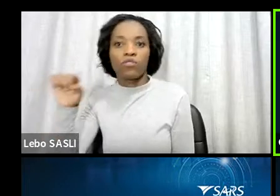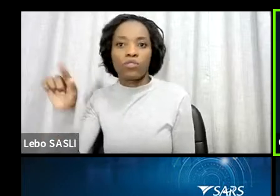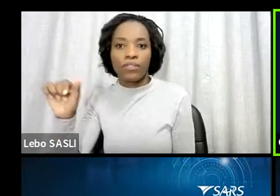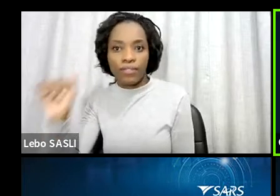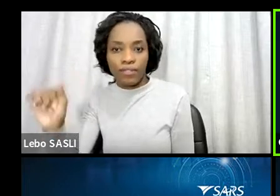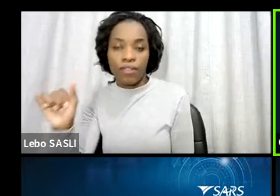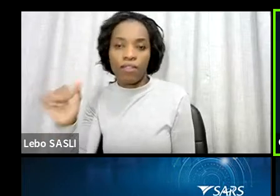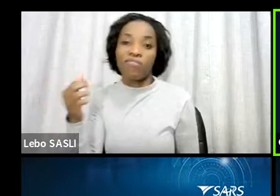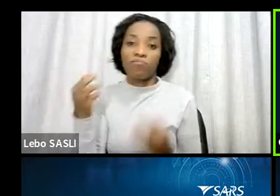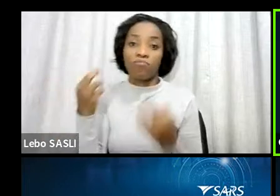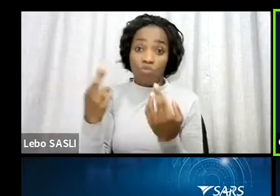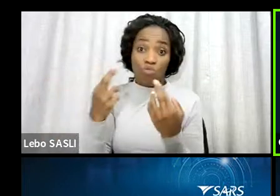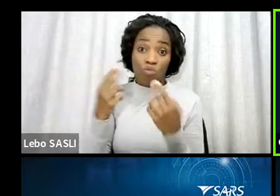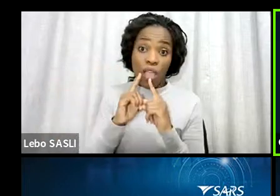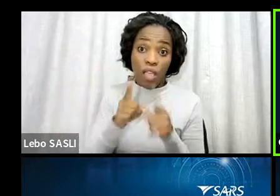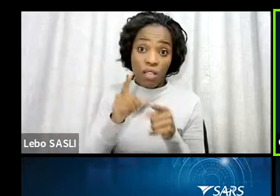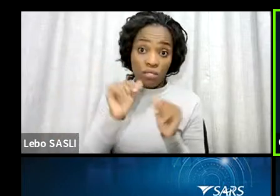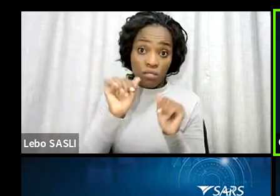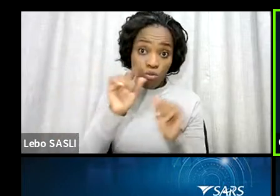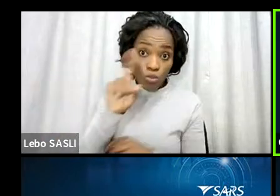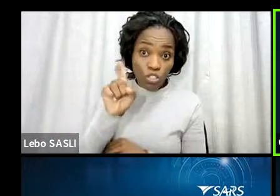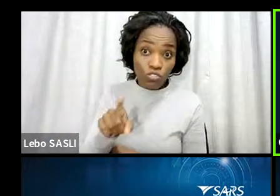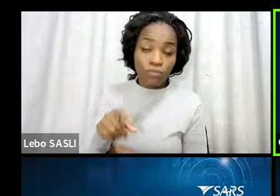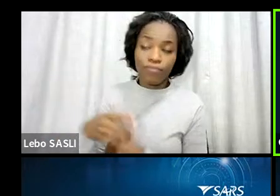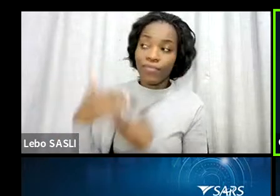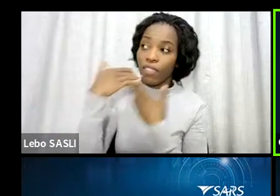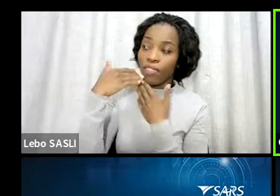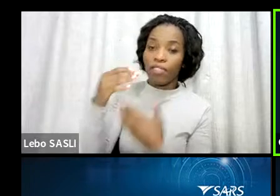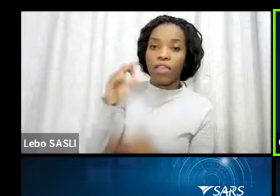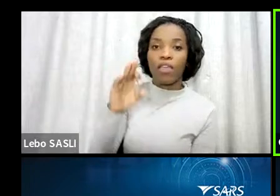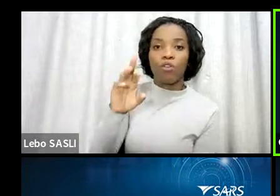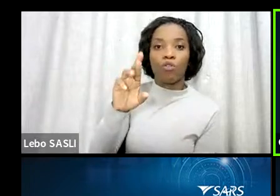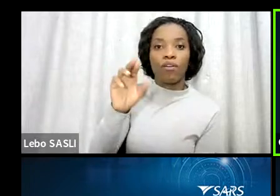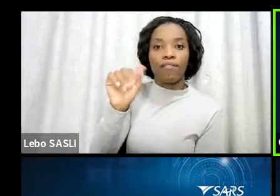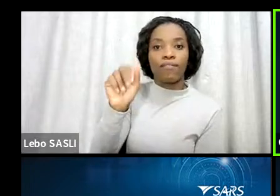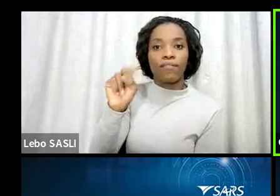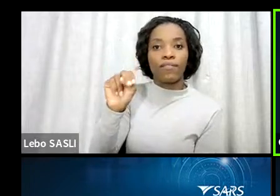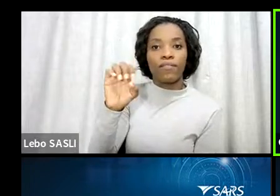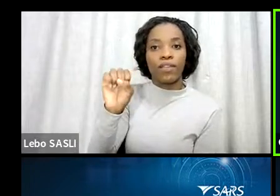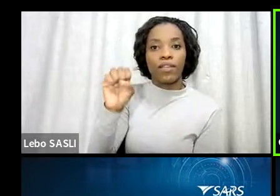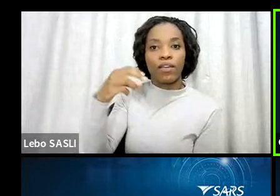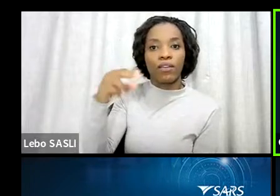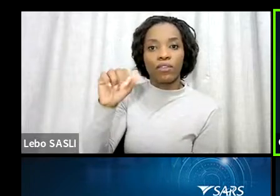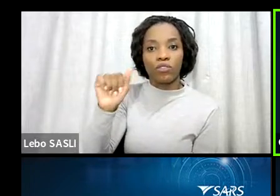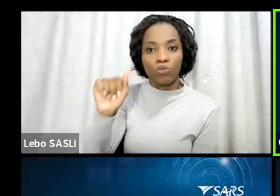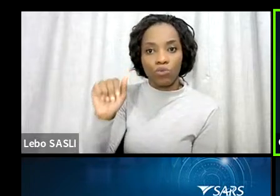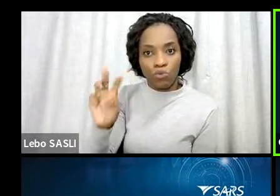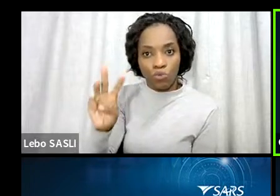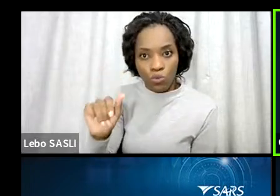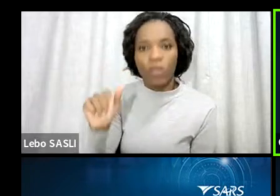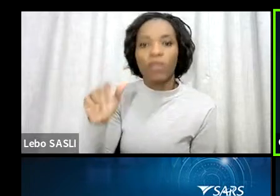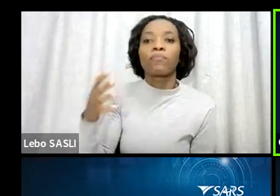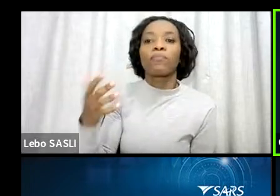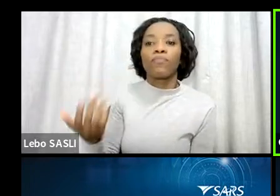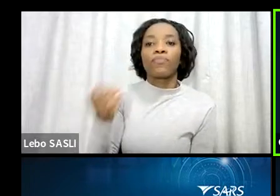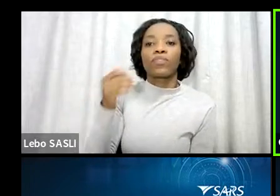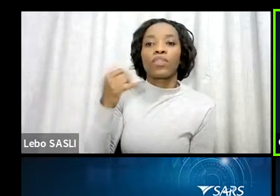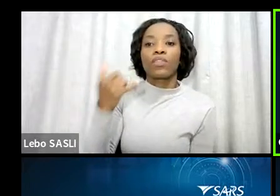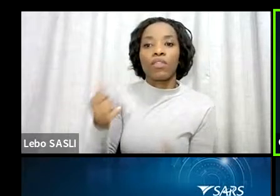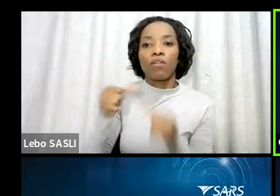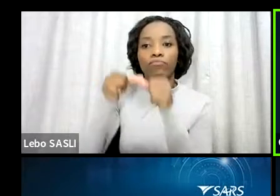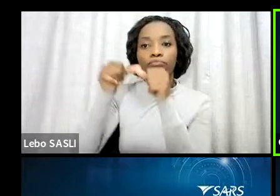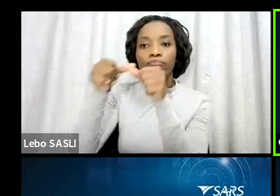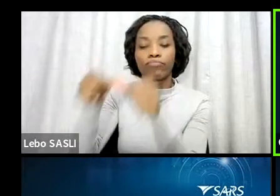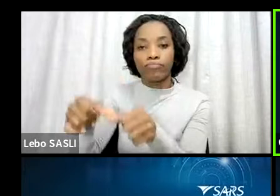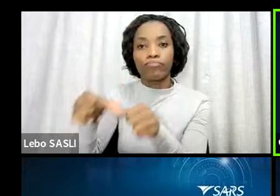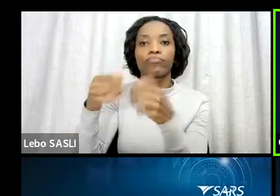much, Francois. And we'll proceed to Mandisa. So, Mandisa, we do know that SARS does a